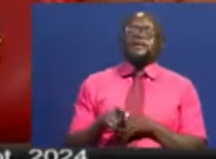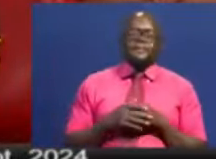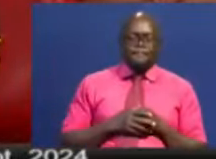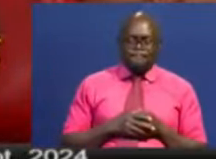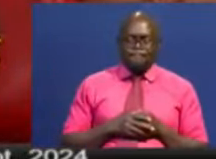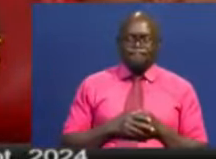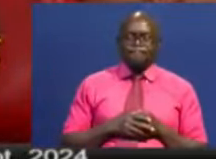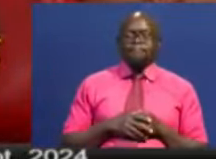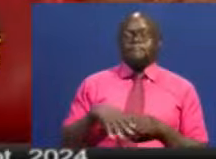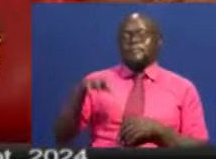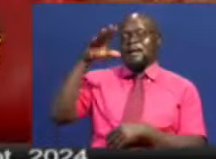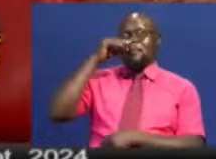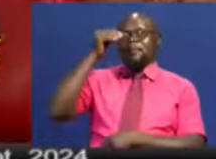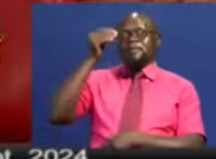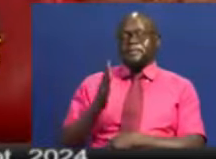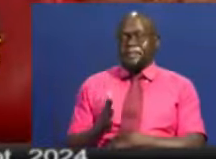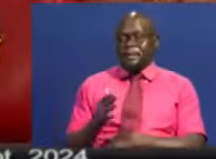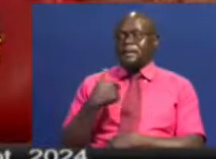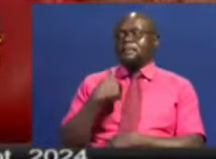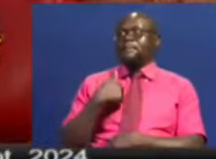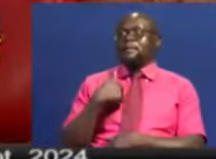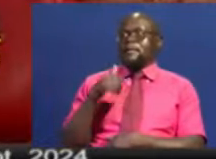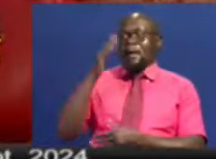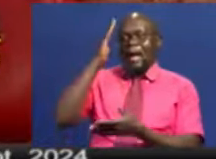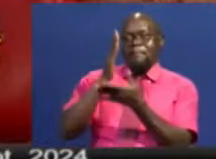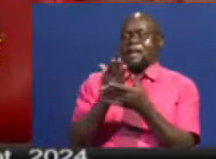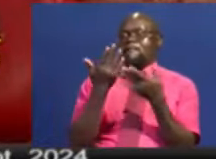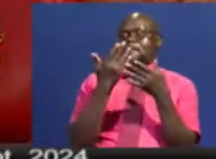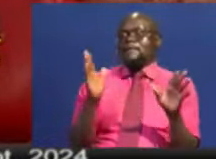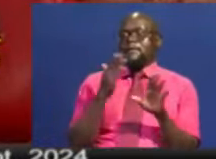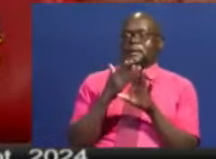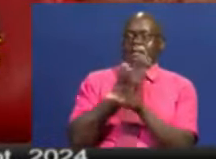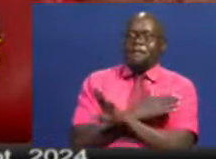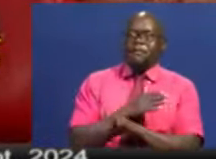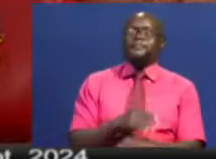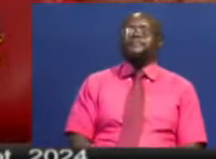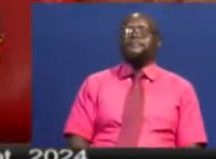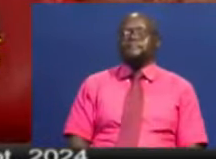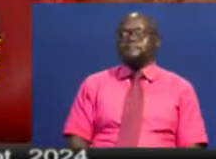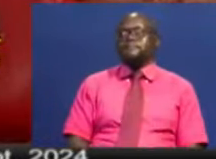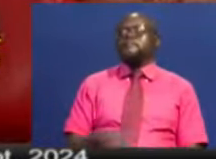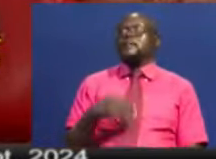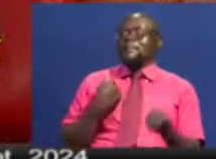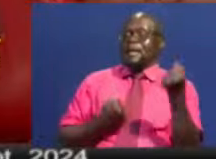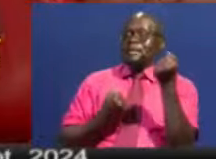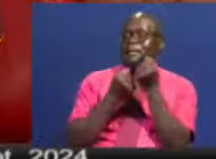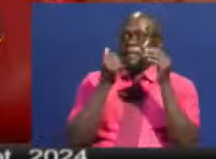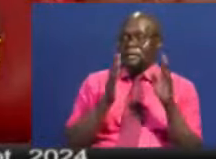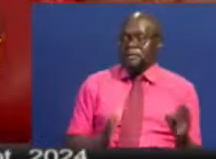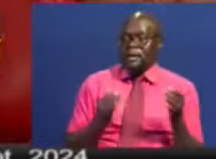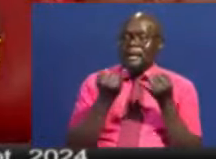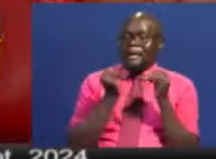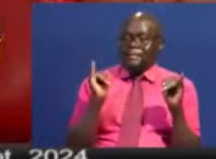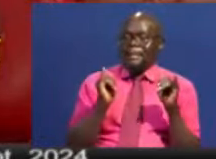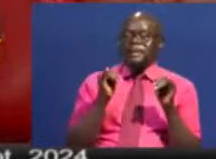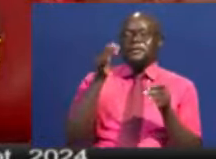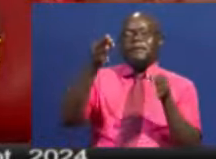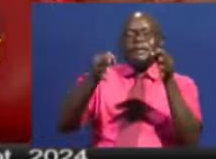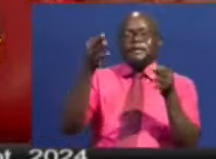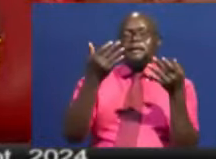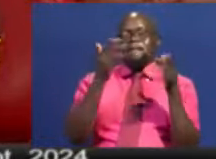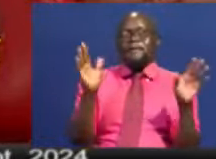Speaker. Mr. Speaker, I have been a believer. I have been a supporter of the independence of the judiciary,